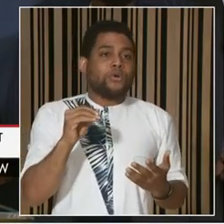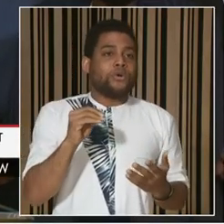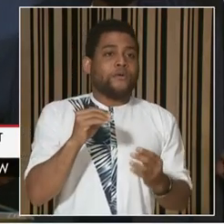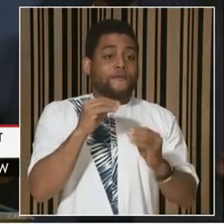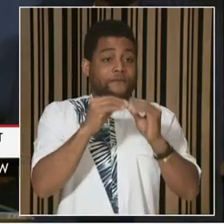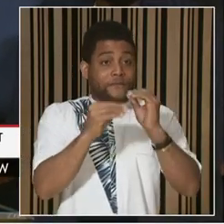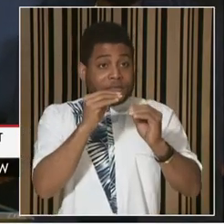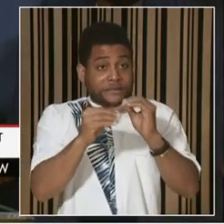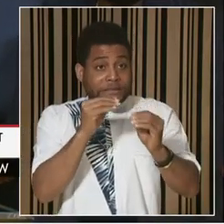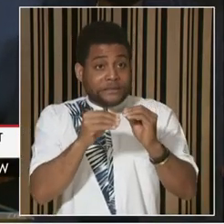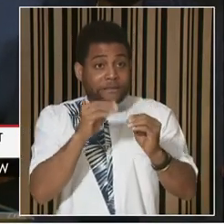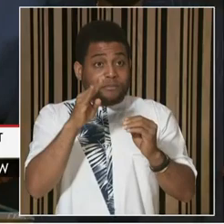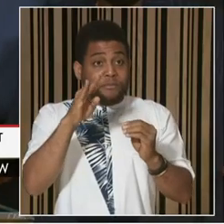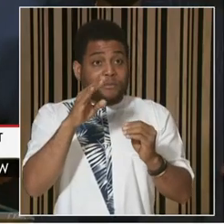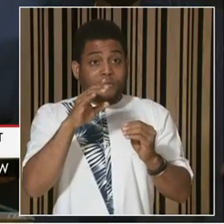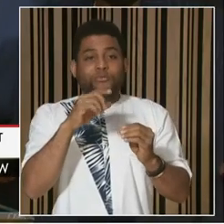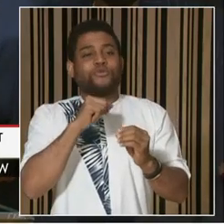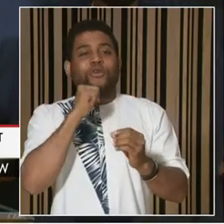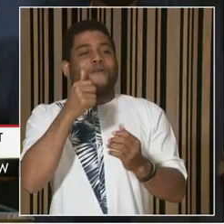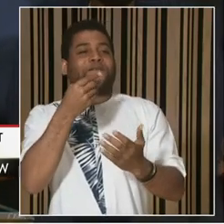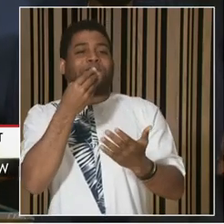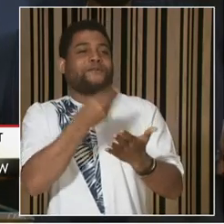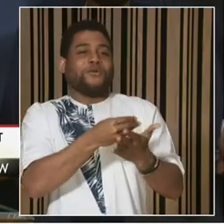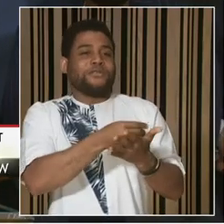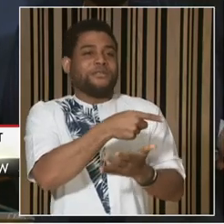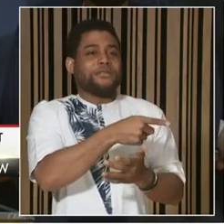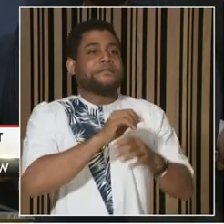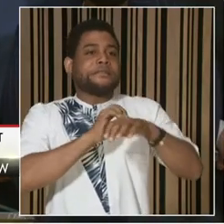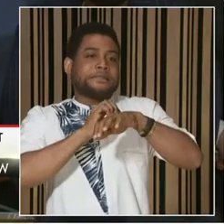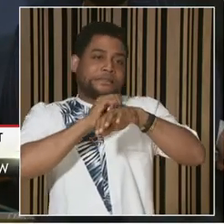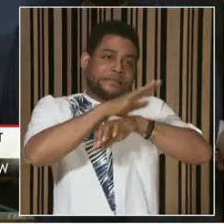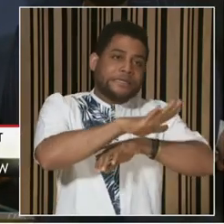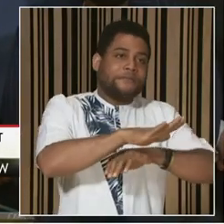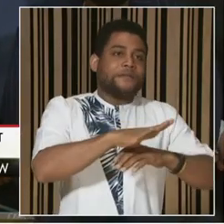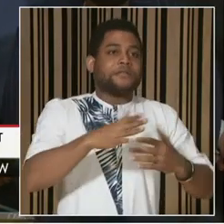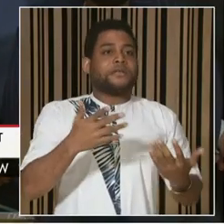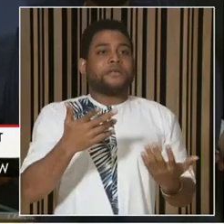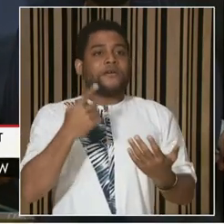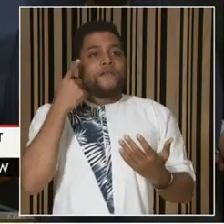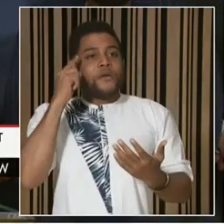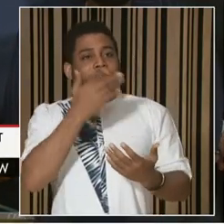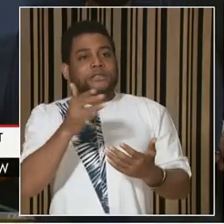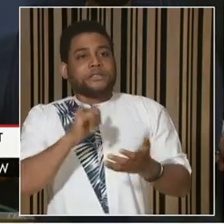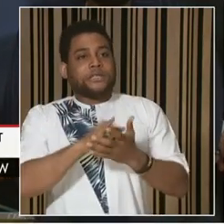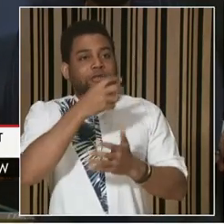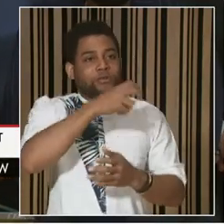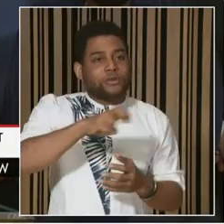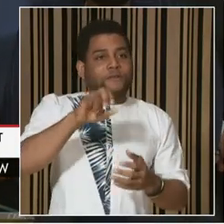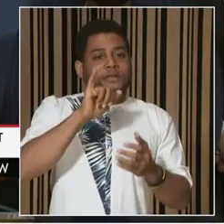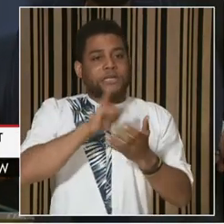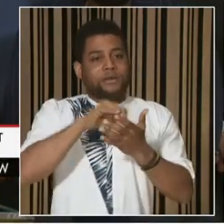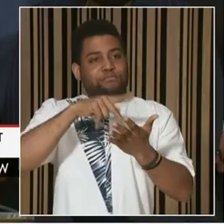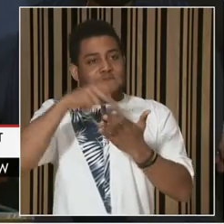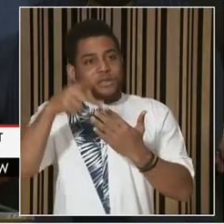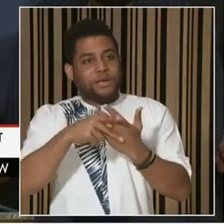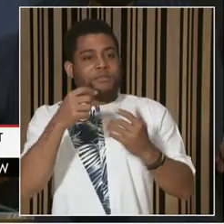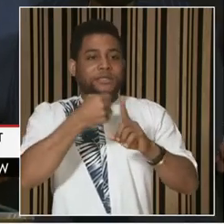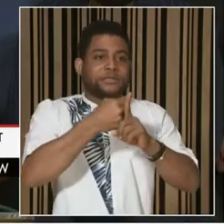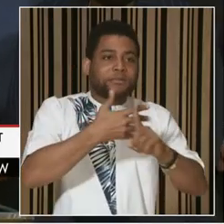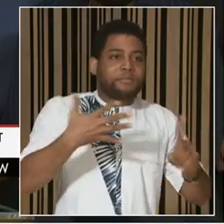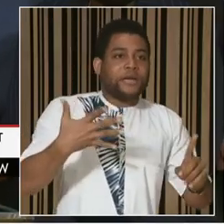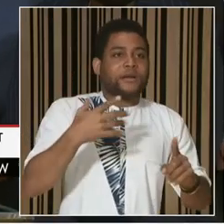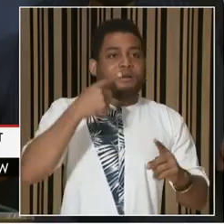delivery. It's not a funding issue, from the delivery and the rollout of that program and the expansion. We're looking at the second half